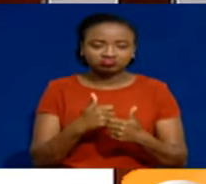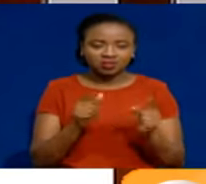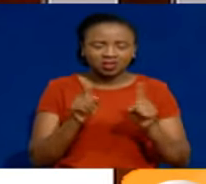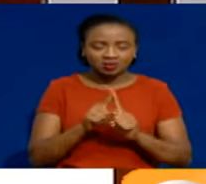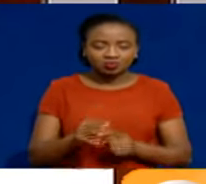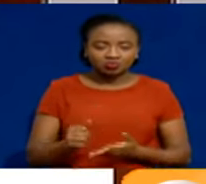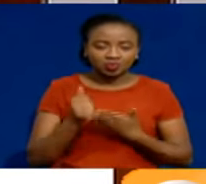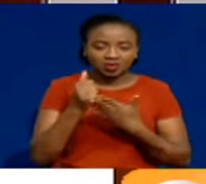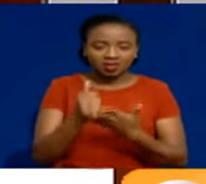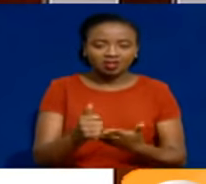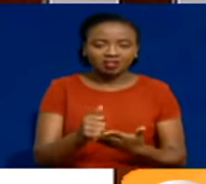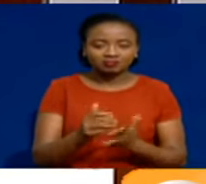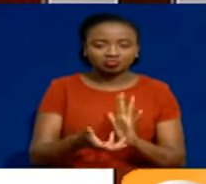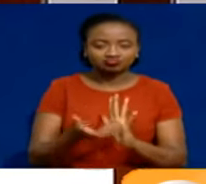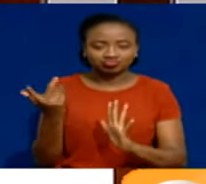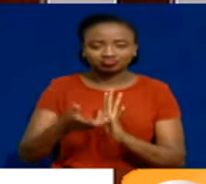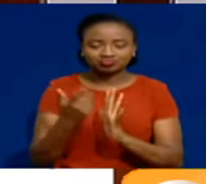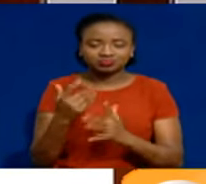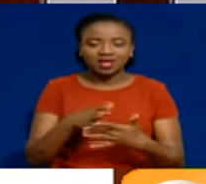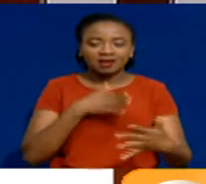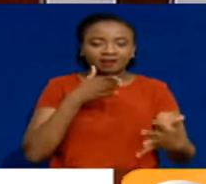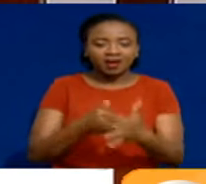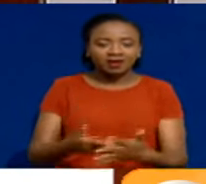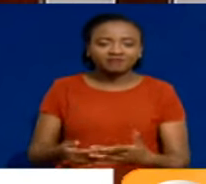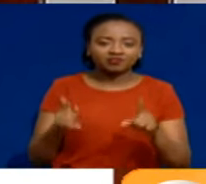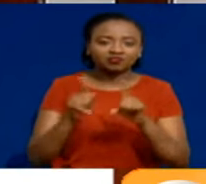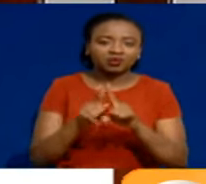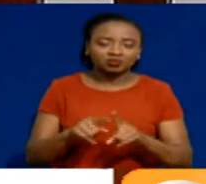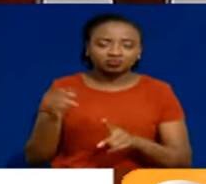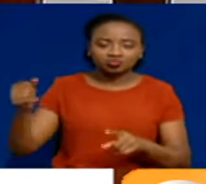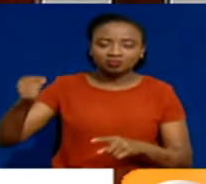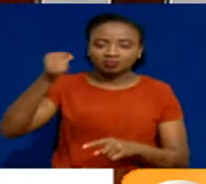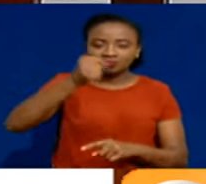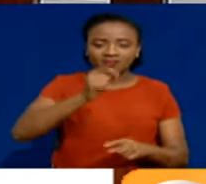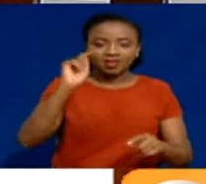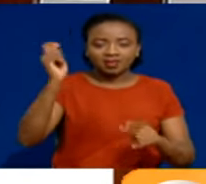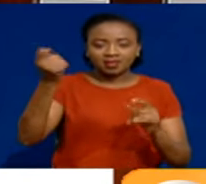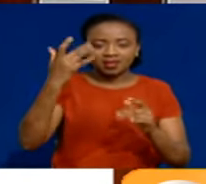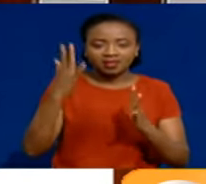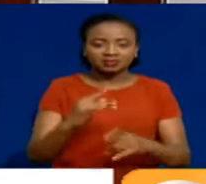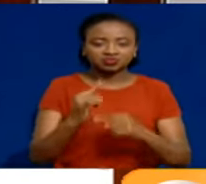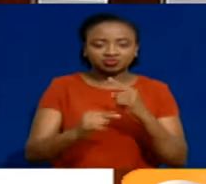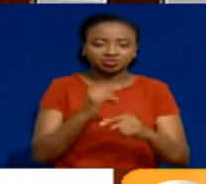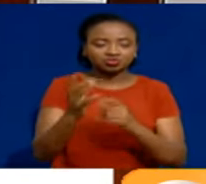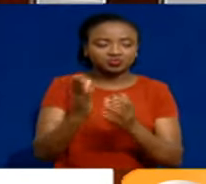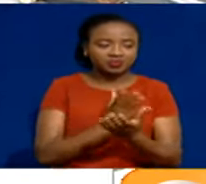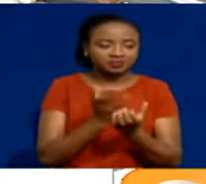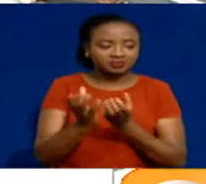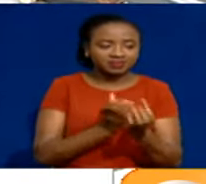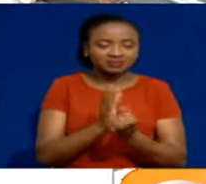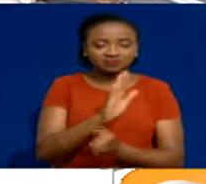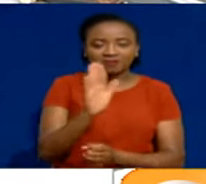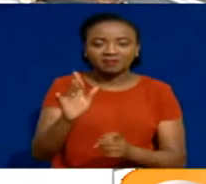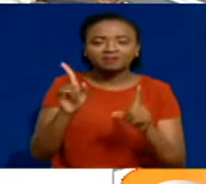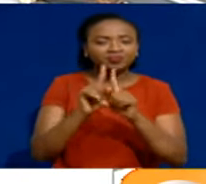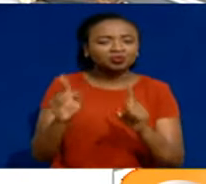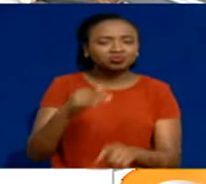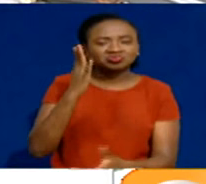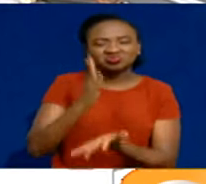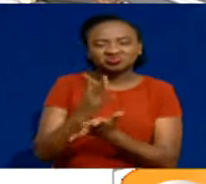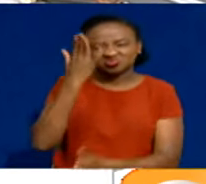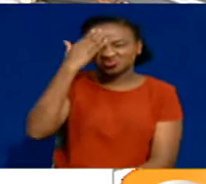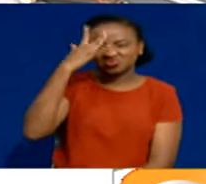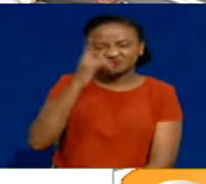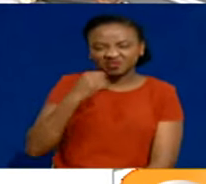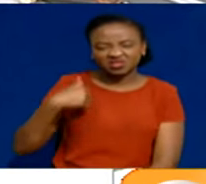vacate the curfew and let Kenyans do their businesses. But you know, Kenyans, you know, we kind of like to overdo